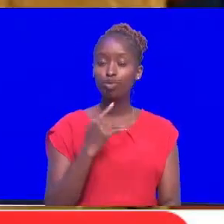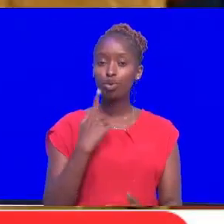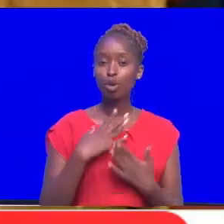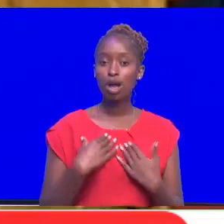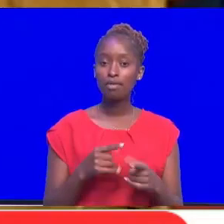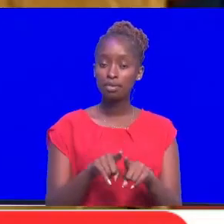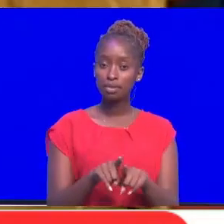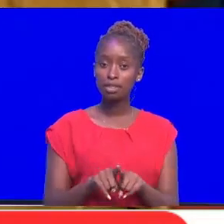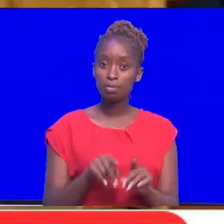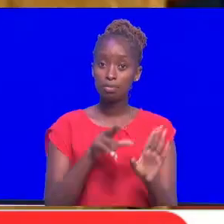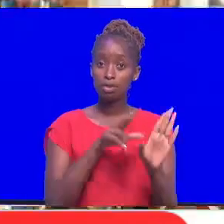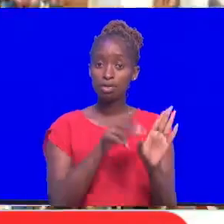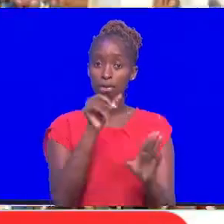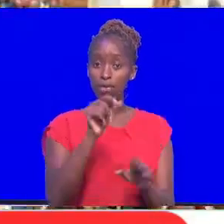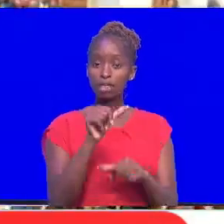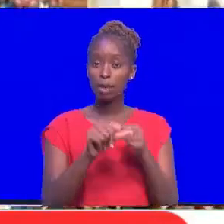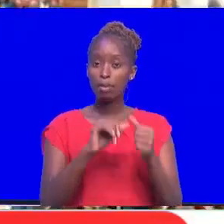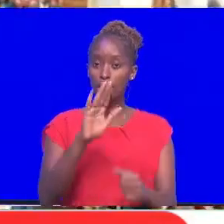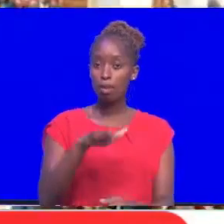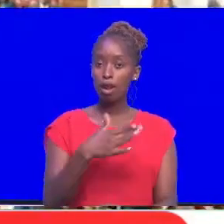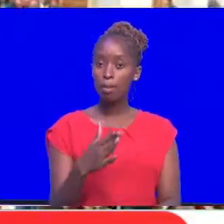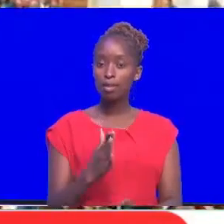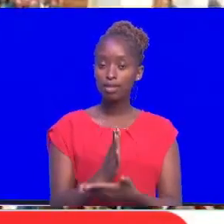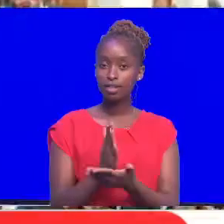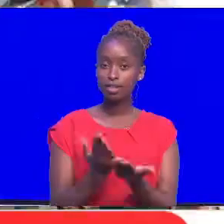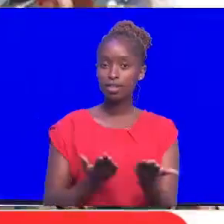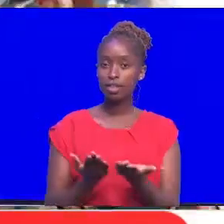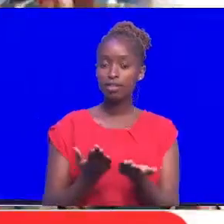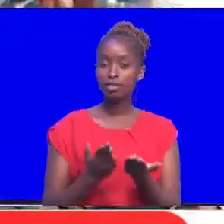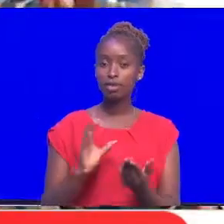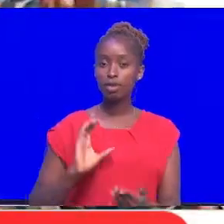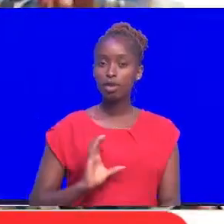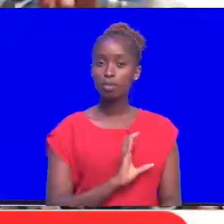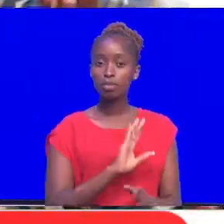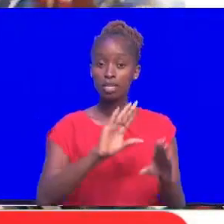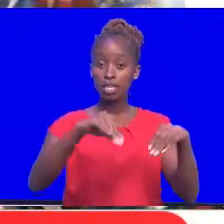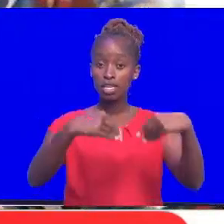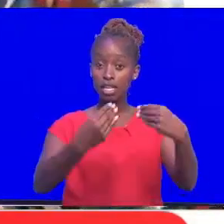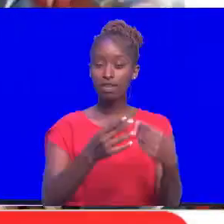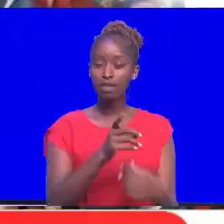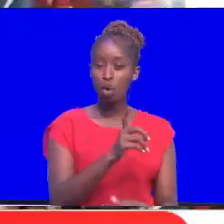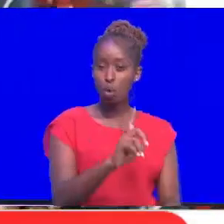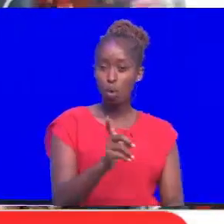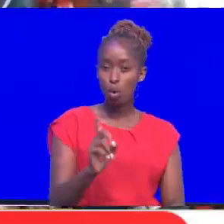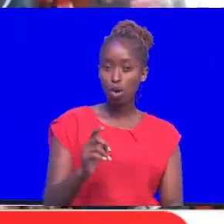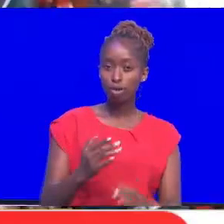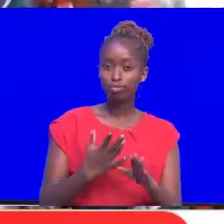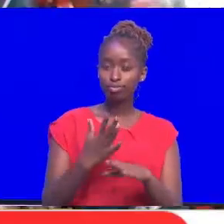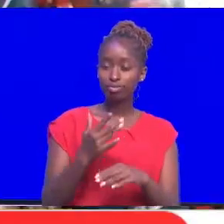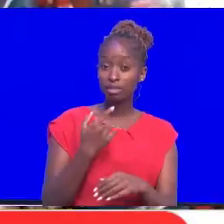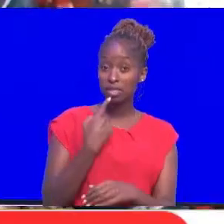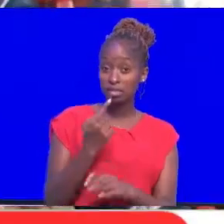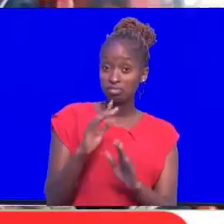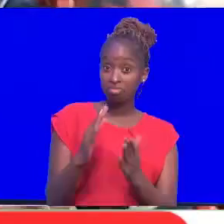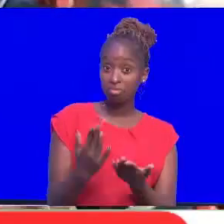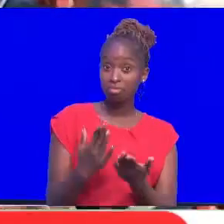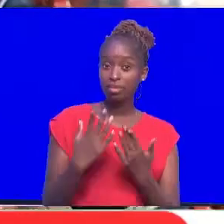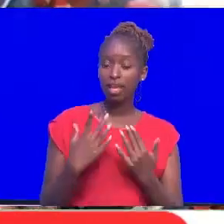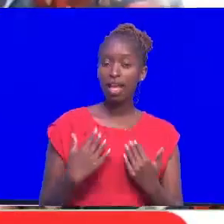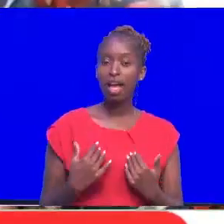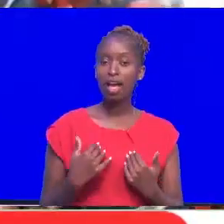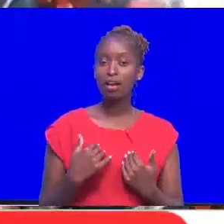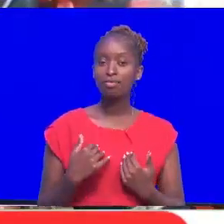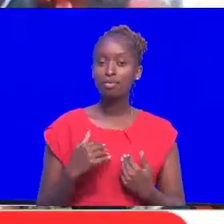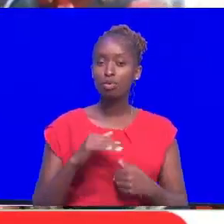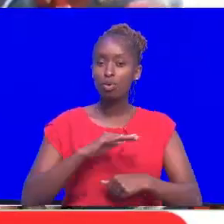also the Chair of the Parliamentary Service Commission, PSC, to issue stern warning over what he terms as inaccurate